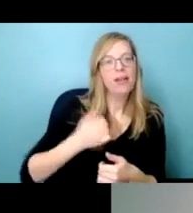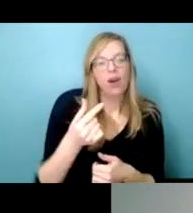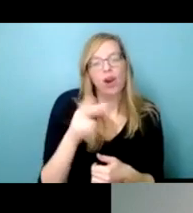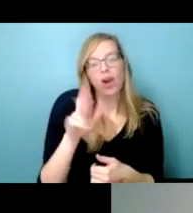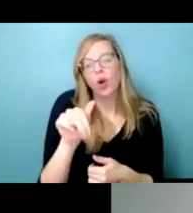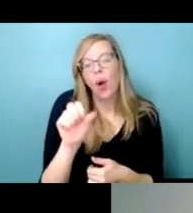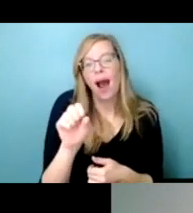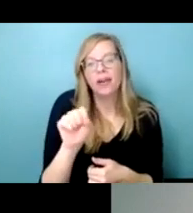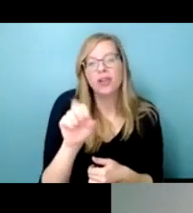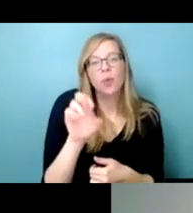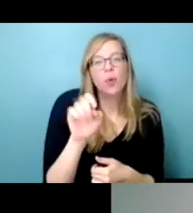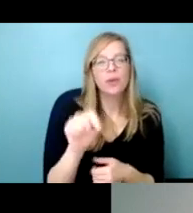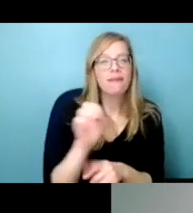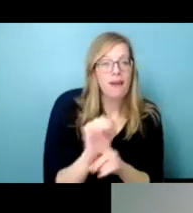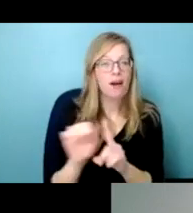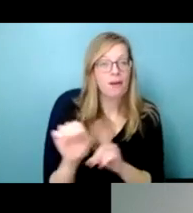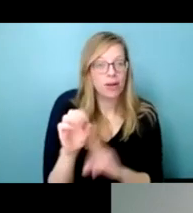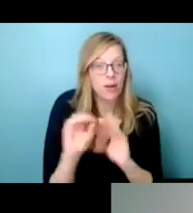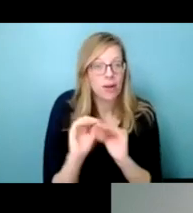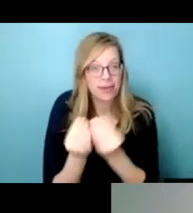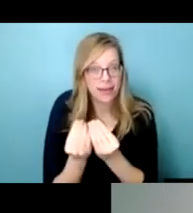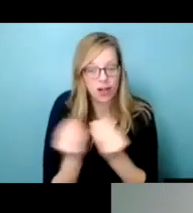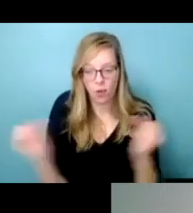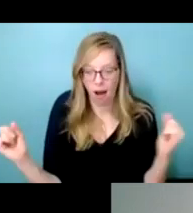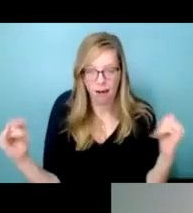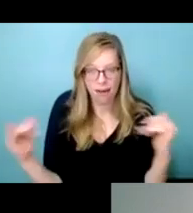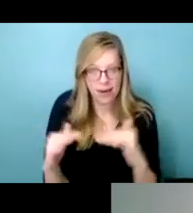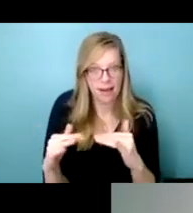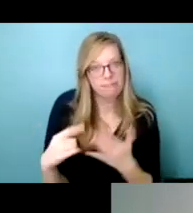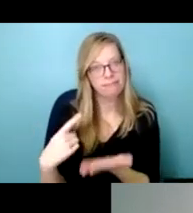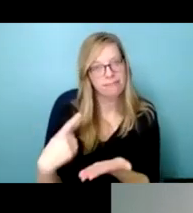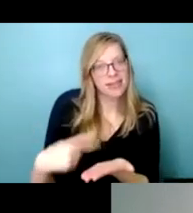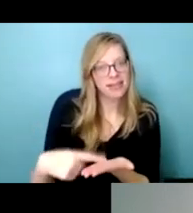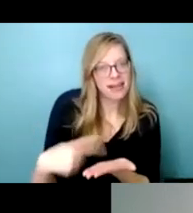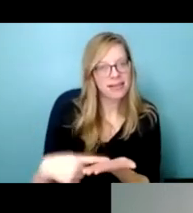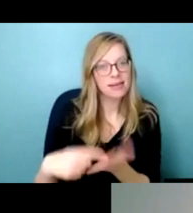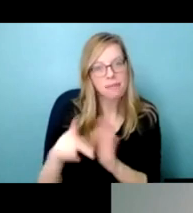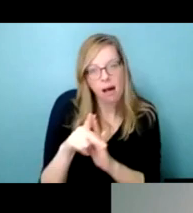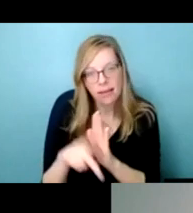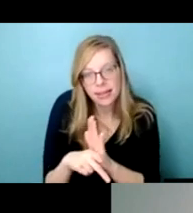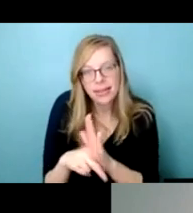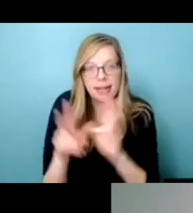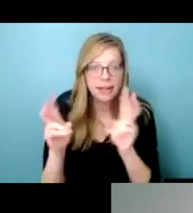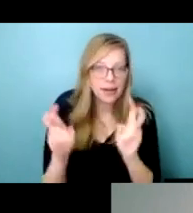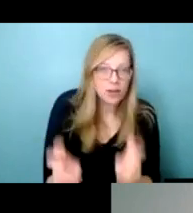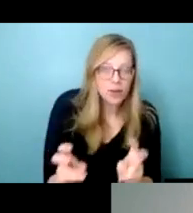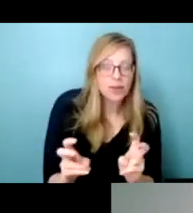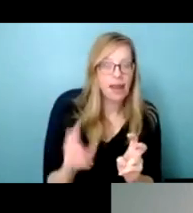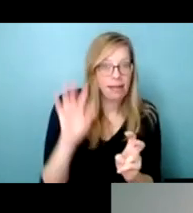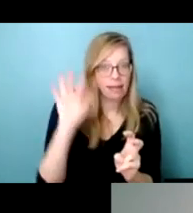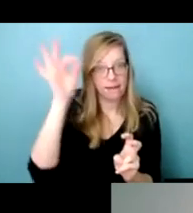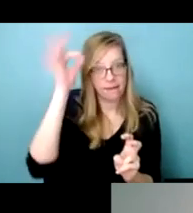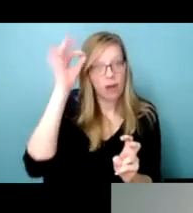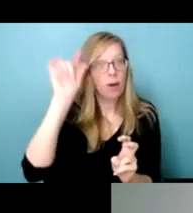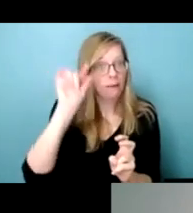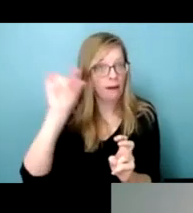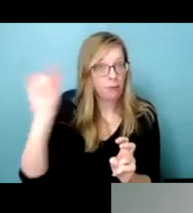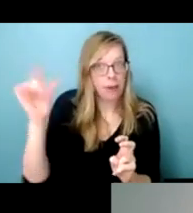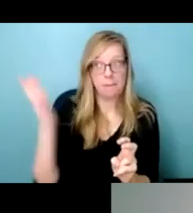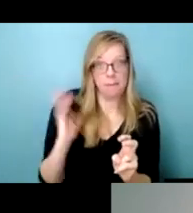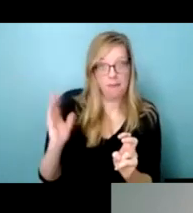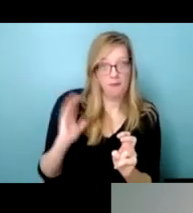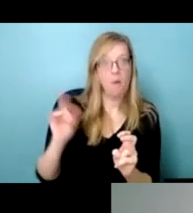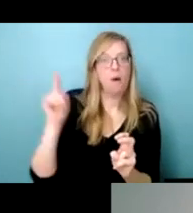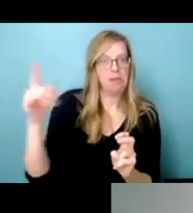discuss policy and discuss the issues. And the federal government of the day, appreciated that kind of